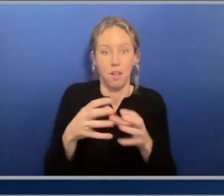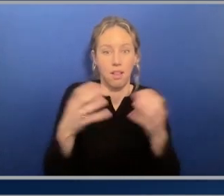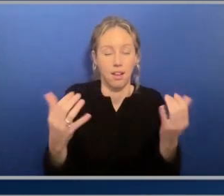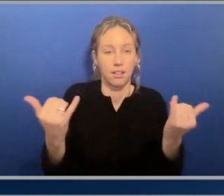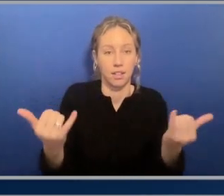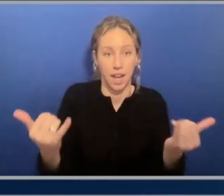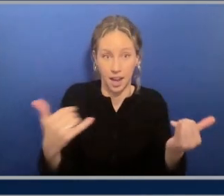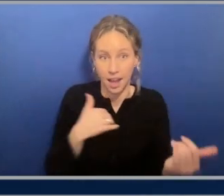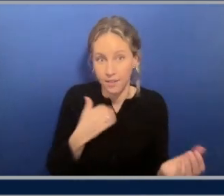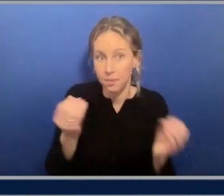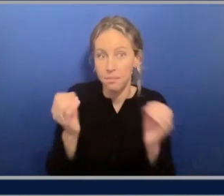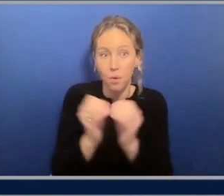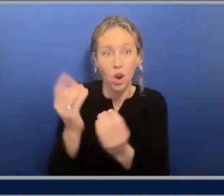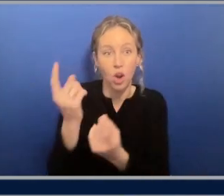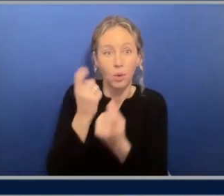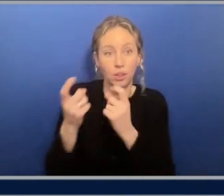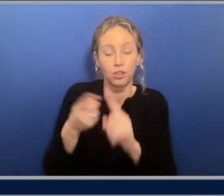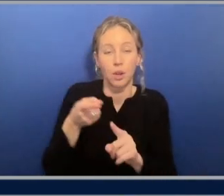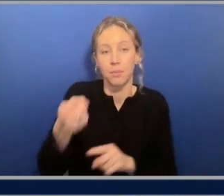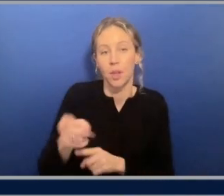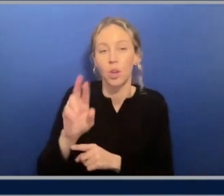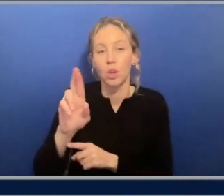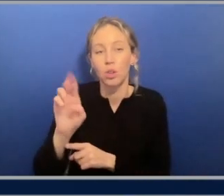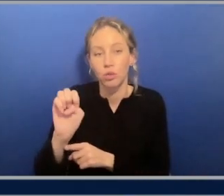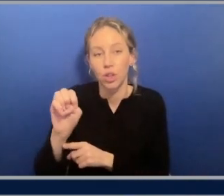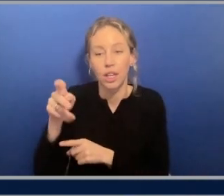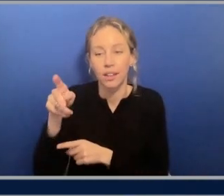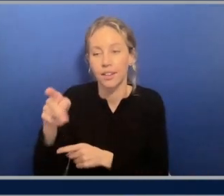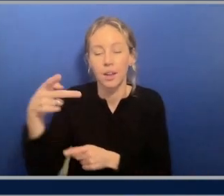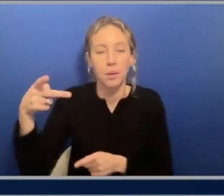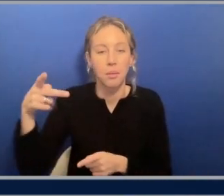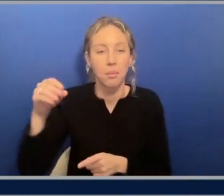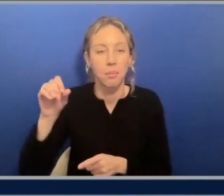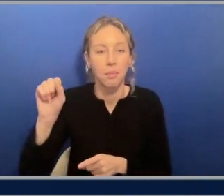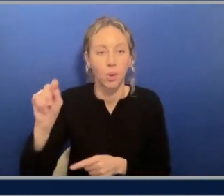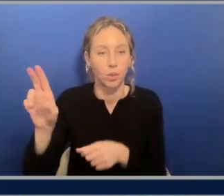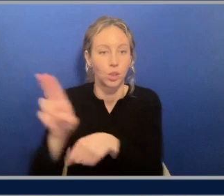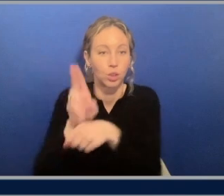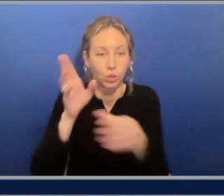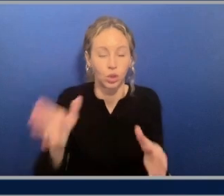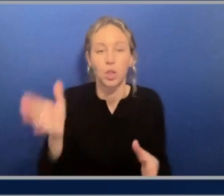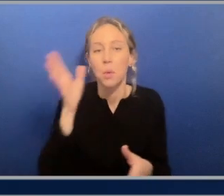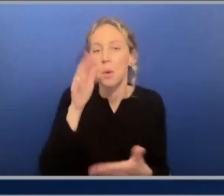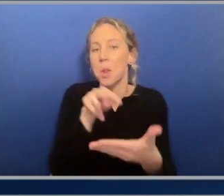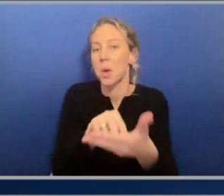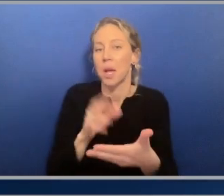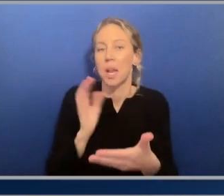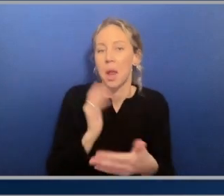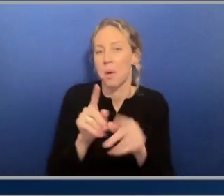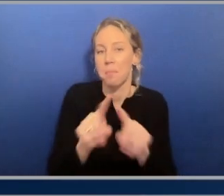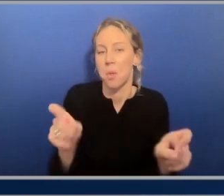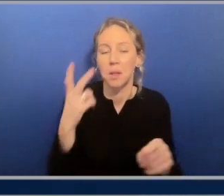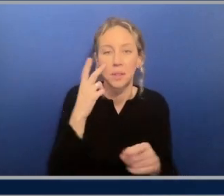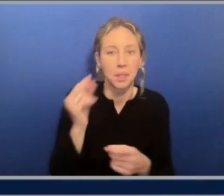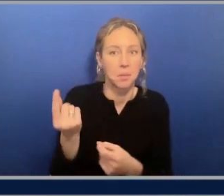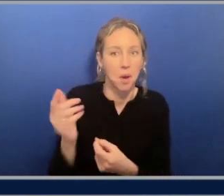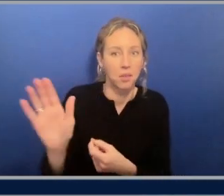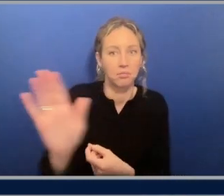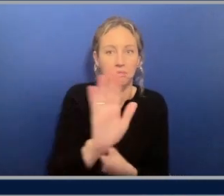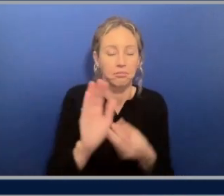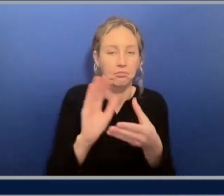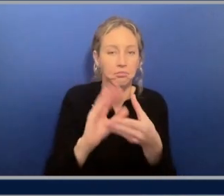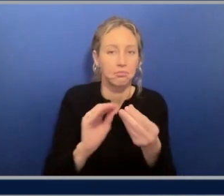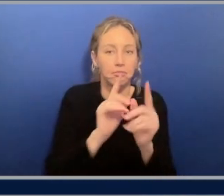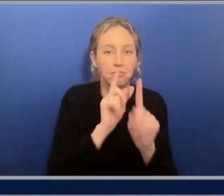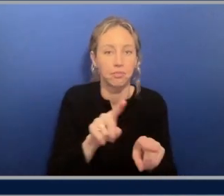got some more questions from our repost users. We did have that poll. Let's take a look at that poll and see what our users have said about the feature